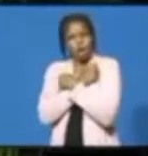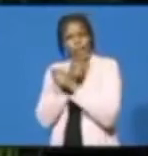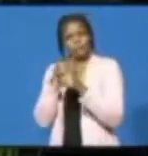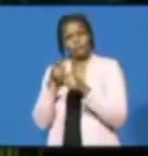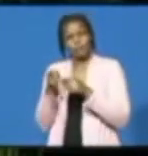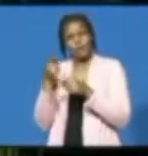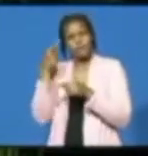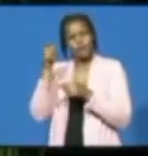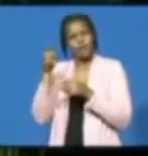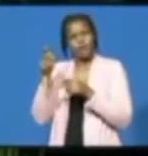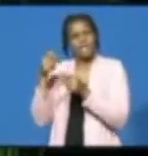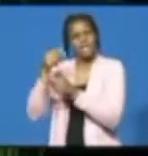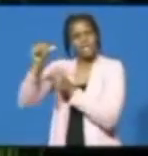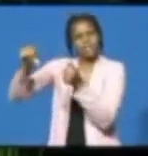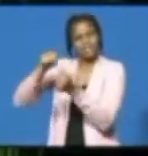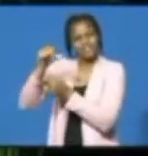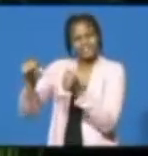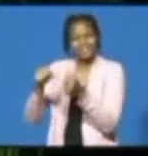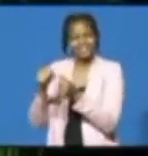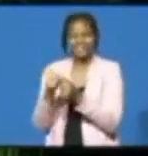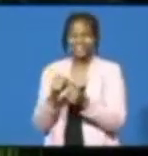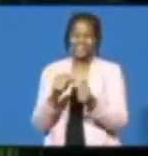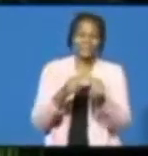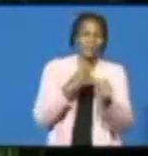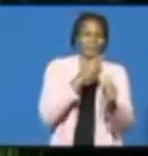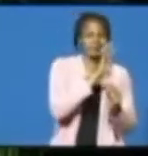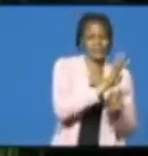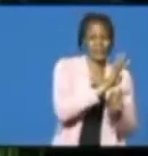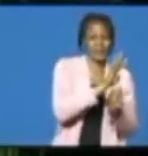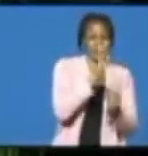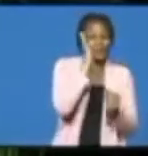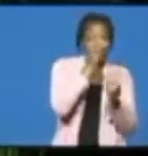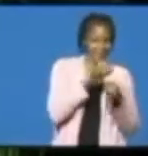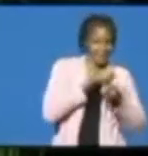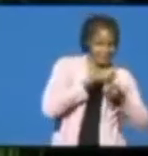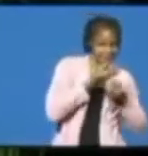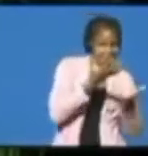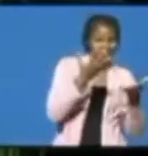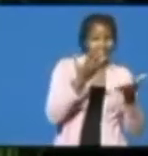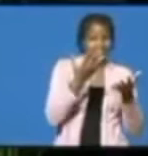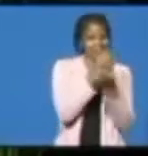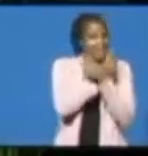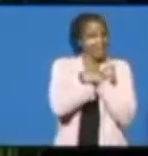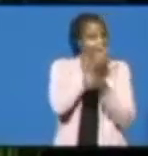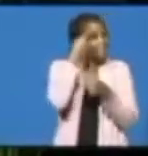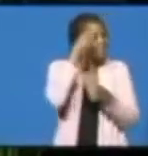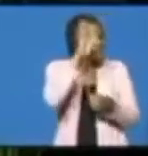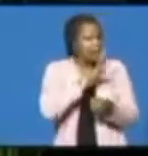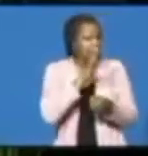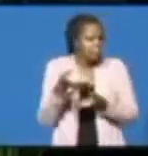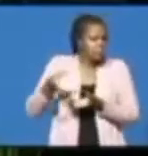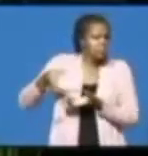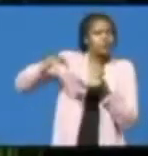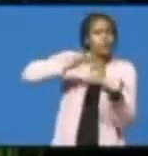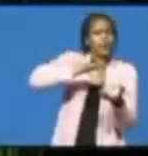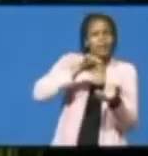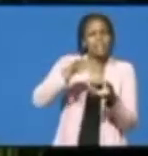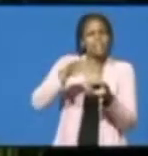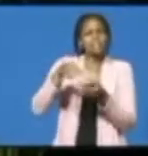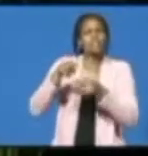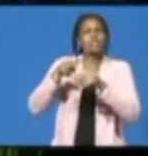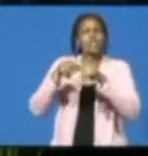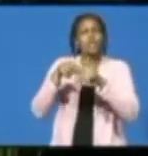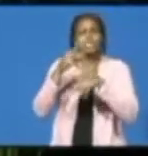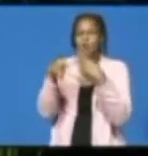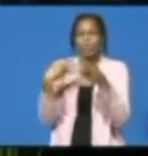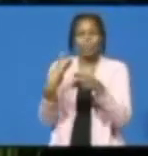for human beings. The first four will tell us of love for God. Throw in the salt in a world